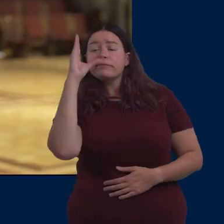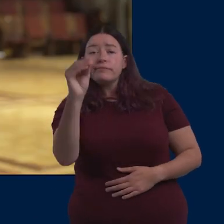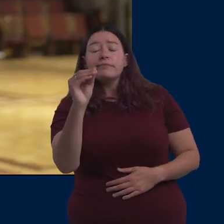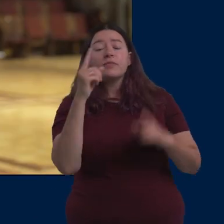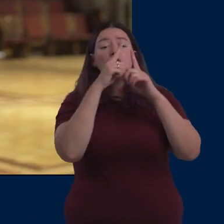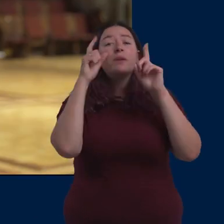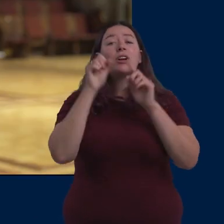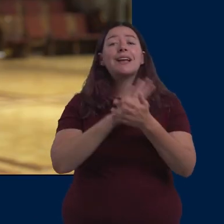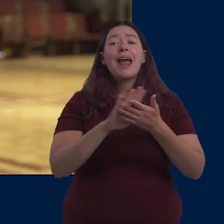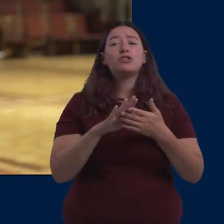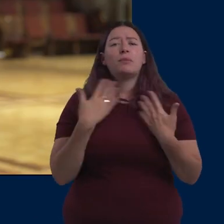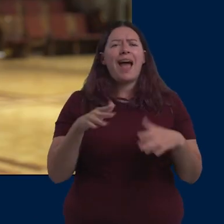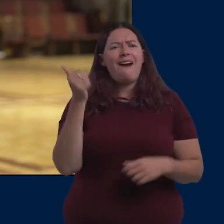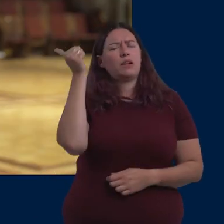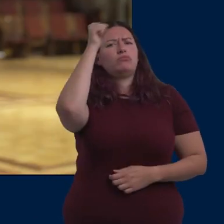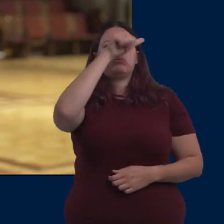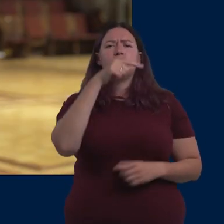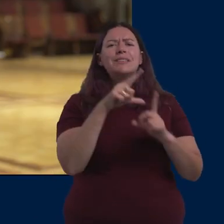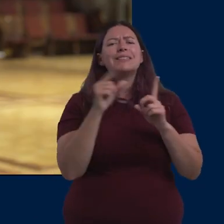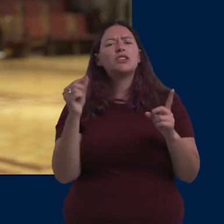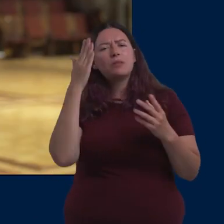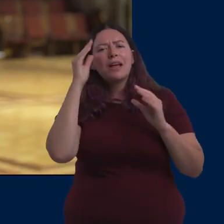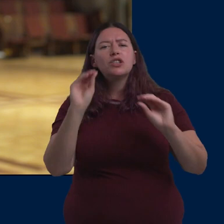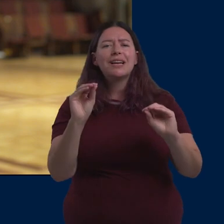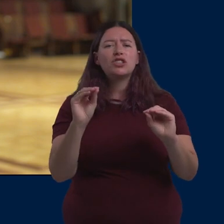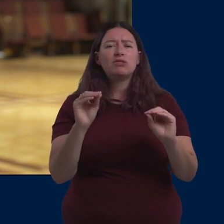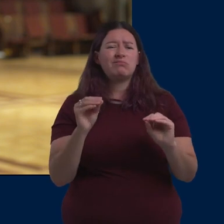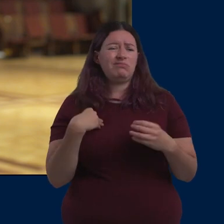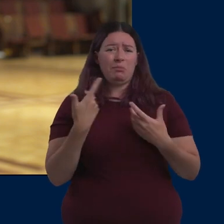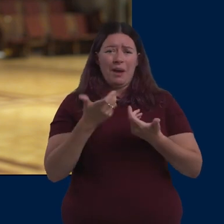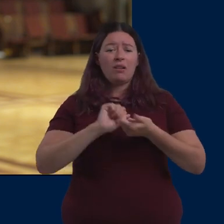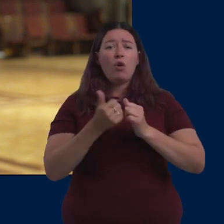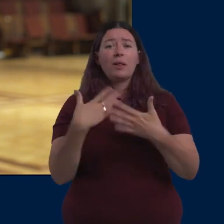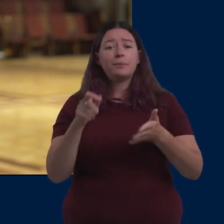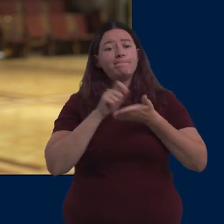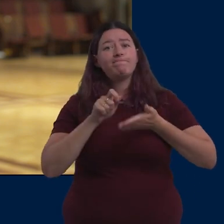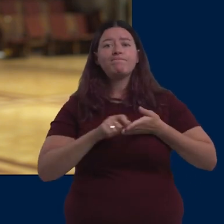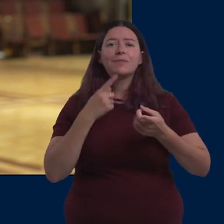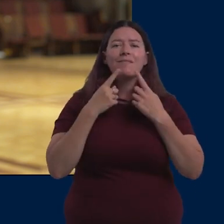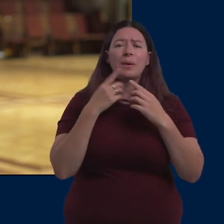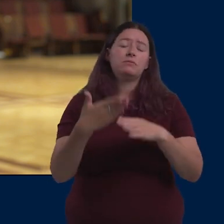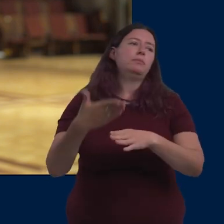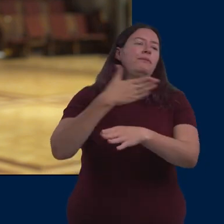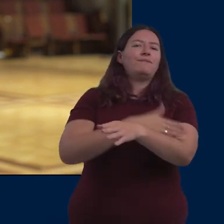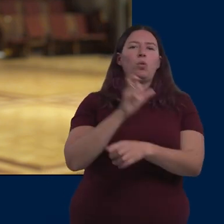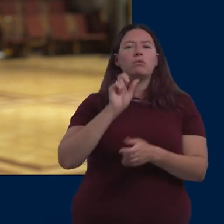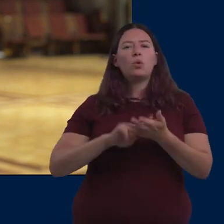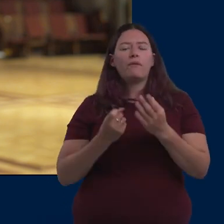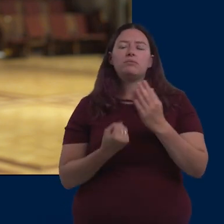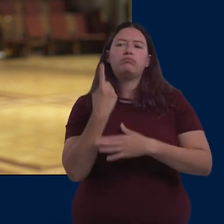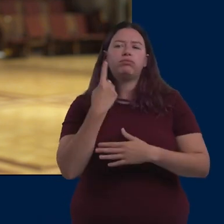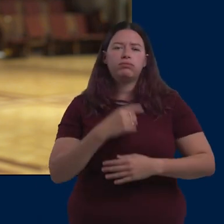that the University of Edinburgh has many leading experts on digital education. Some of my colleagues wrote the textbooks on these